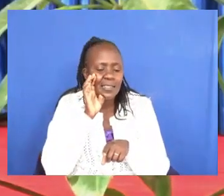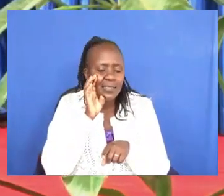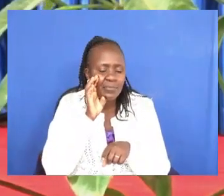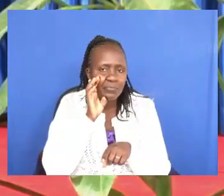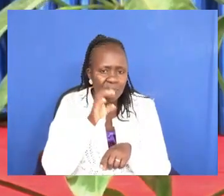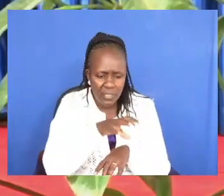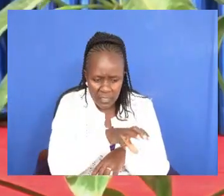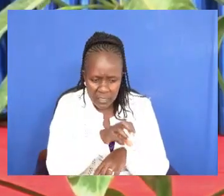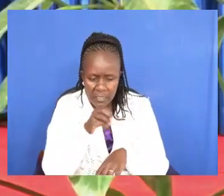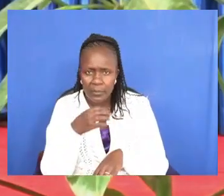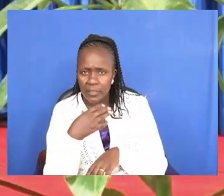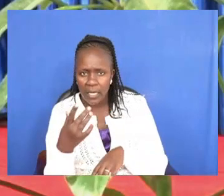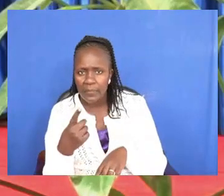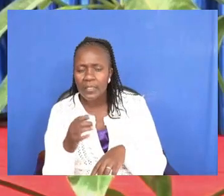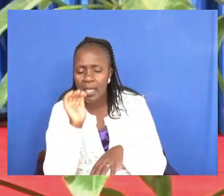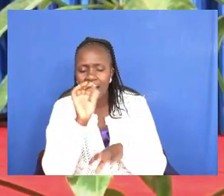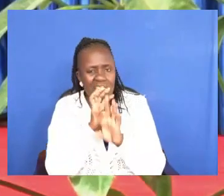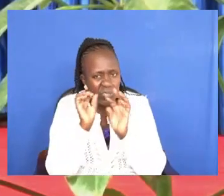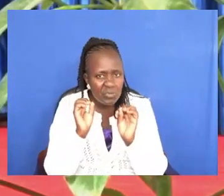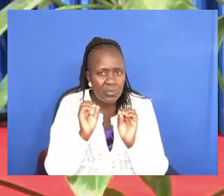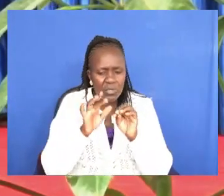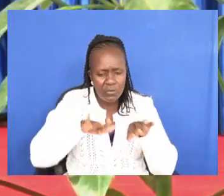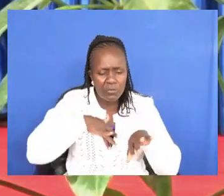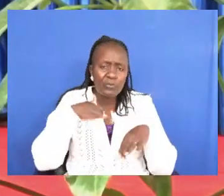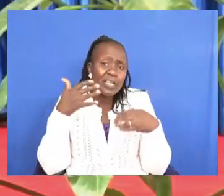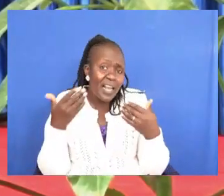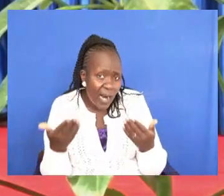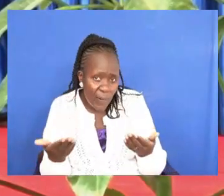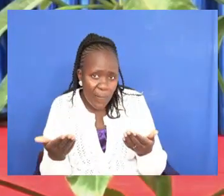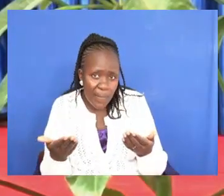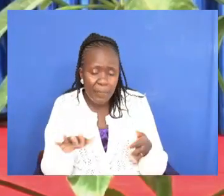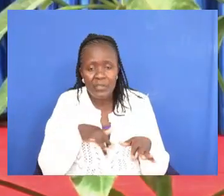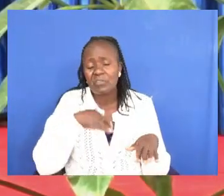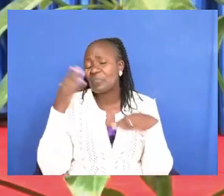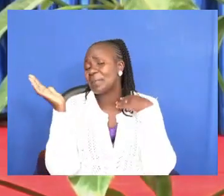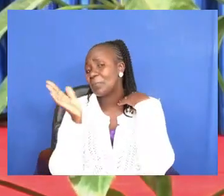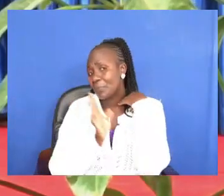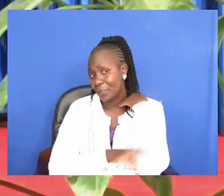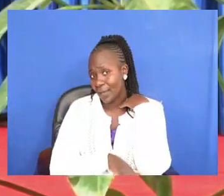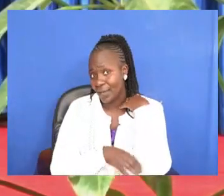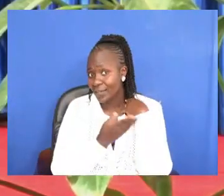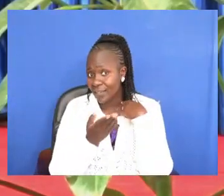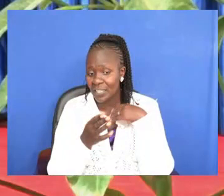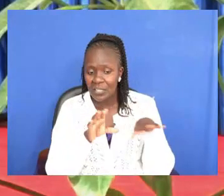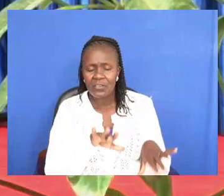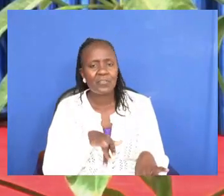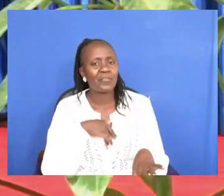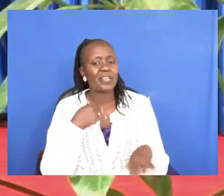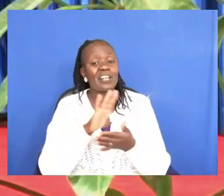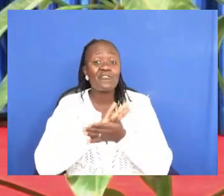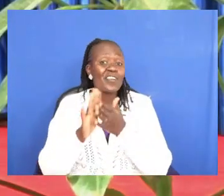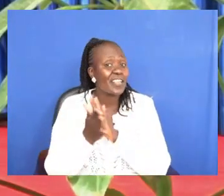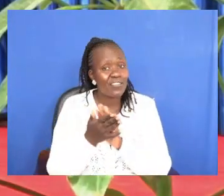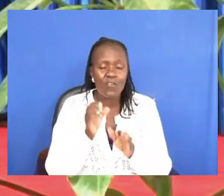a toy from you and they didn't ask? How did you feel? Did you feel bad? Did you feel like forgiving